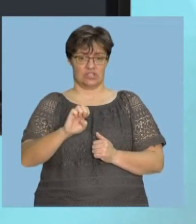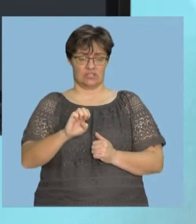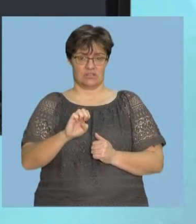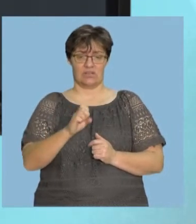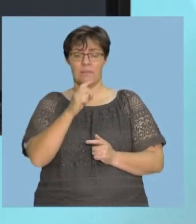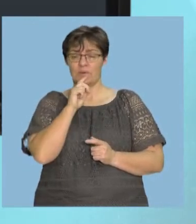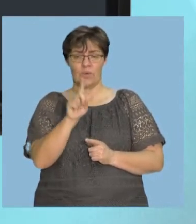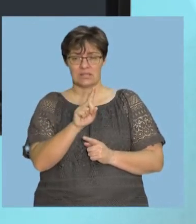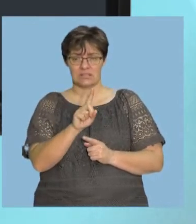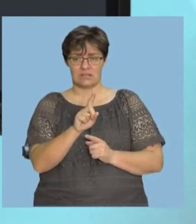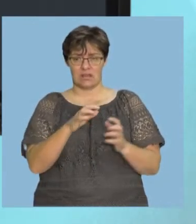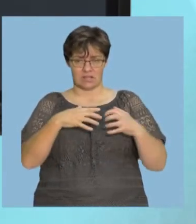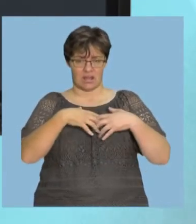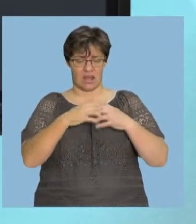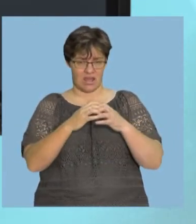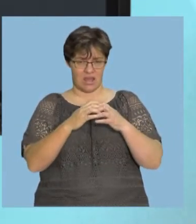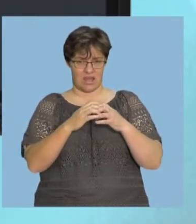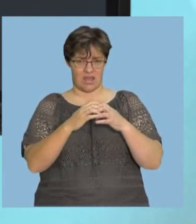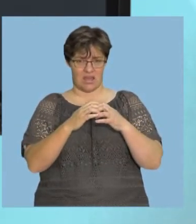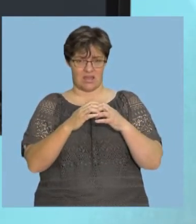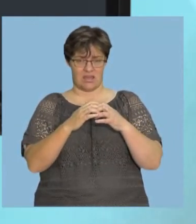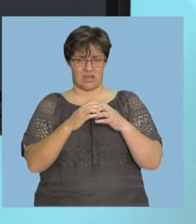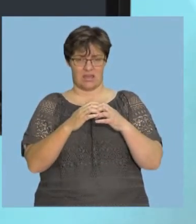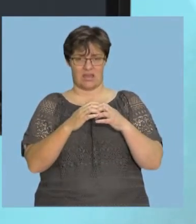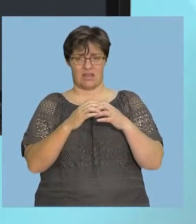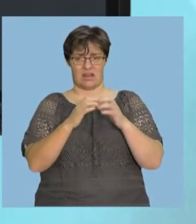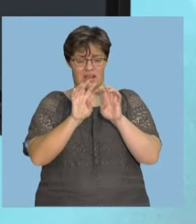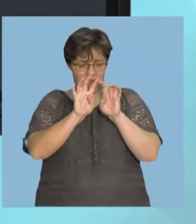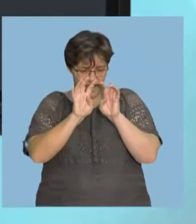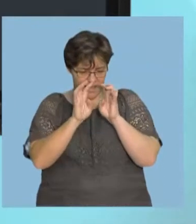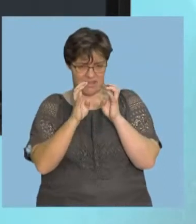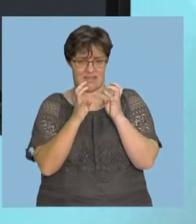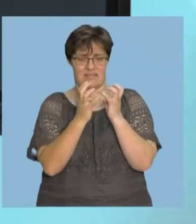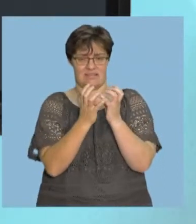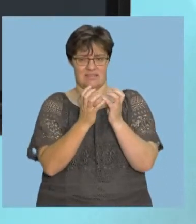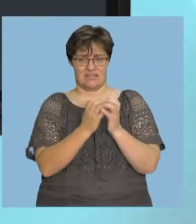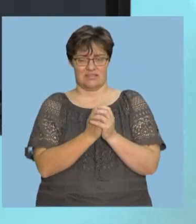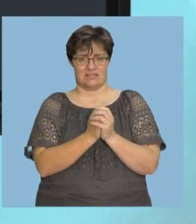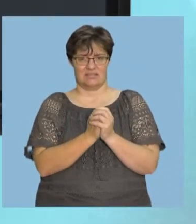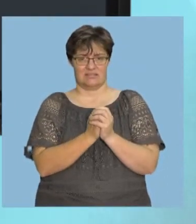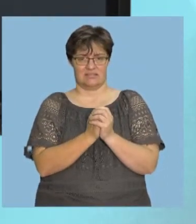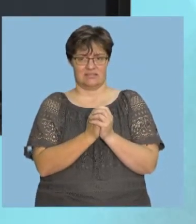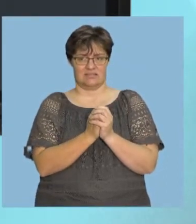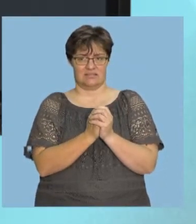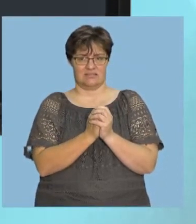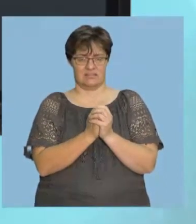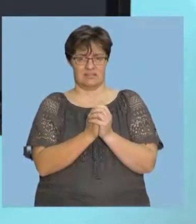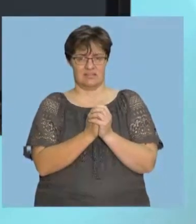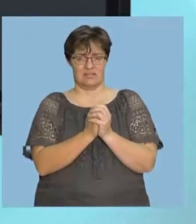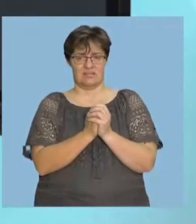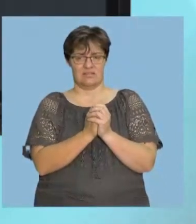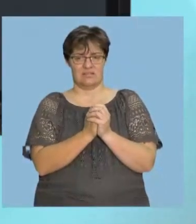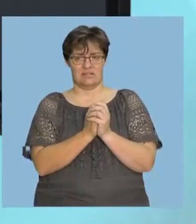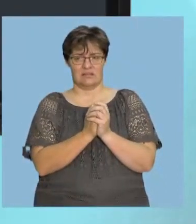is to, like a hedgehog, the animal hedgehog. If a hedgehog is being attacked,